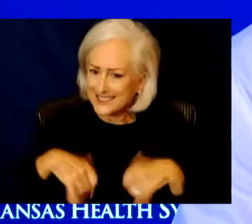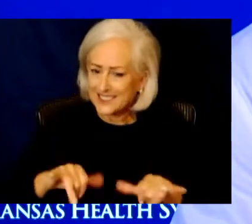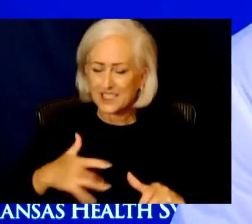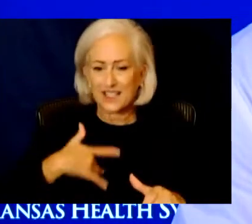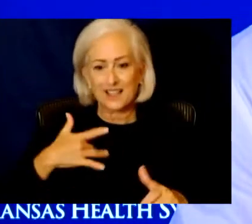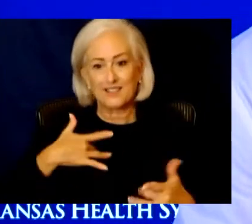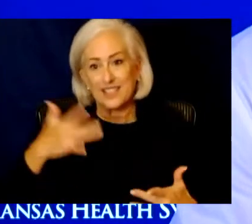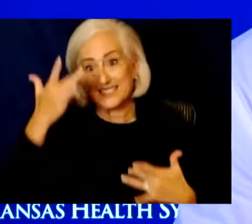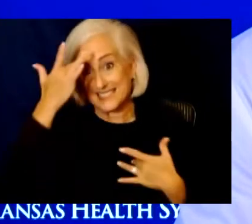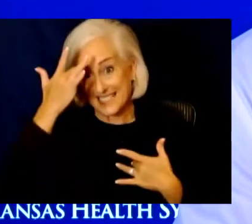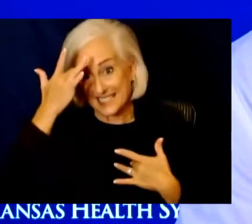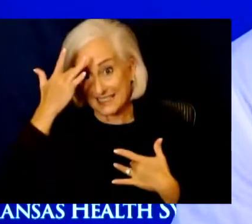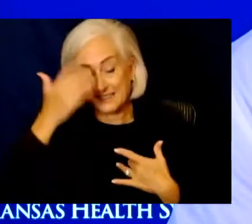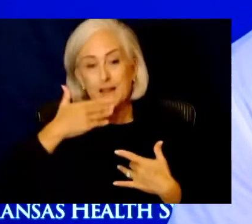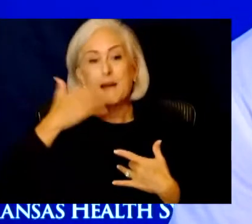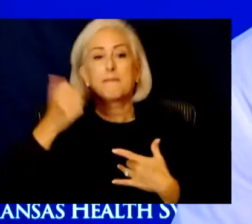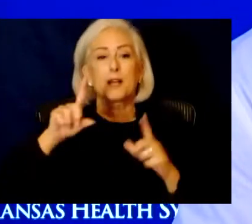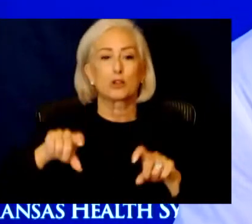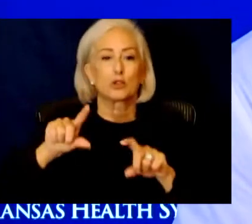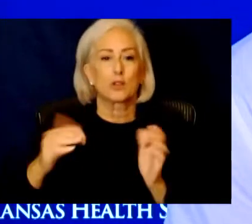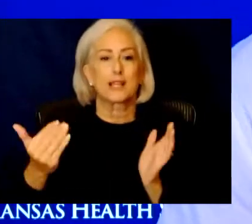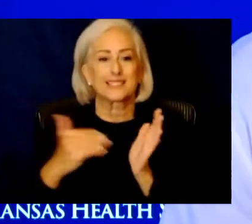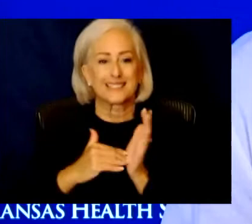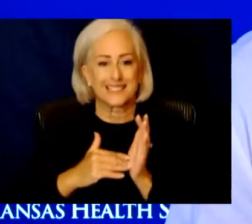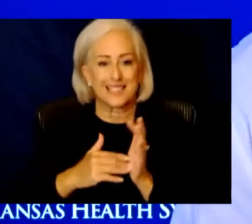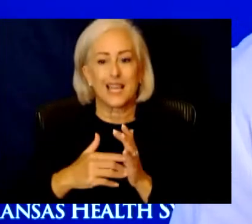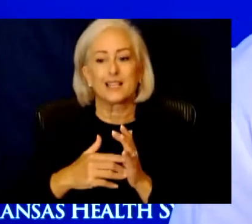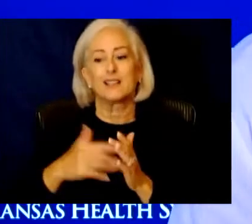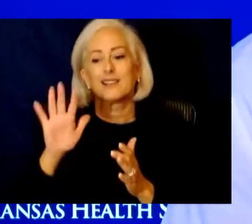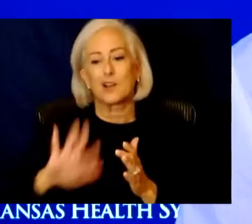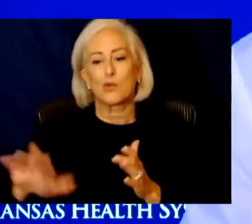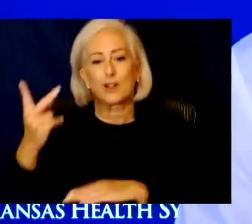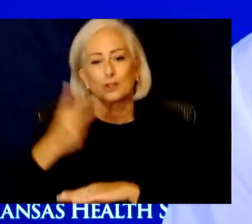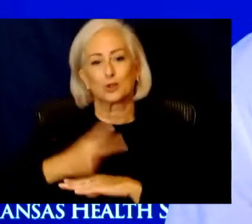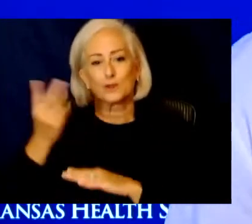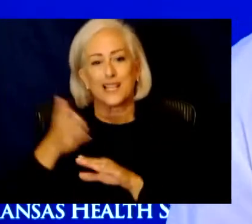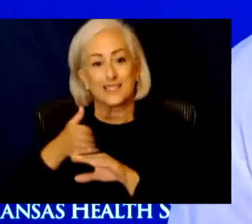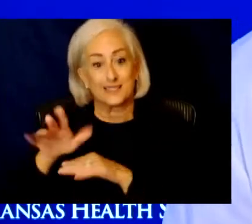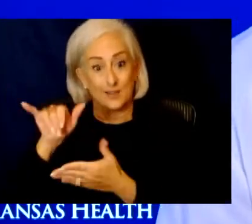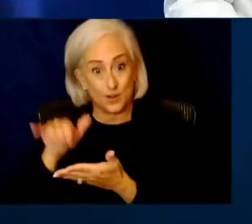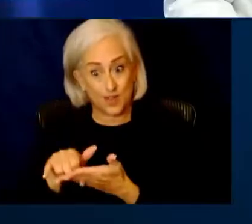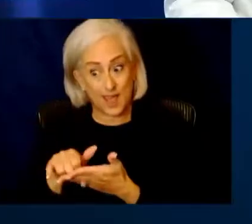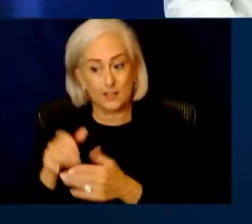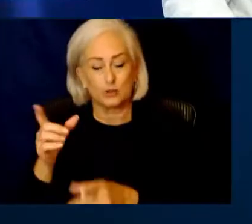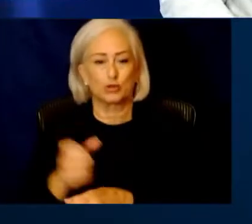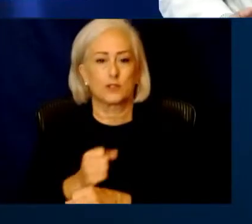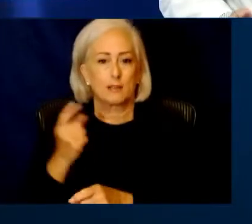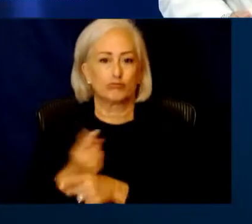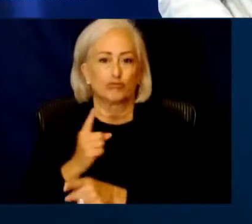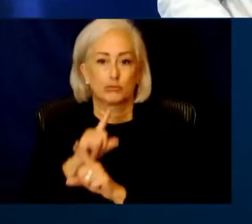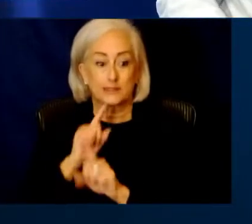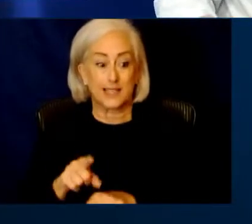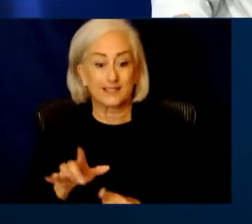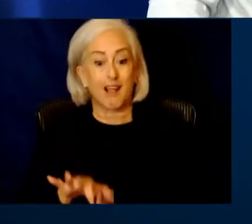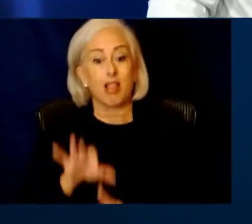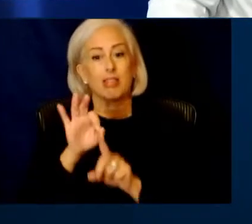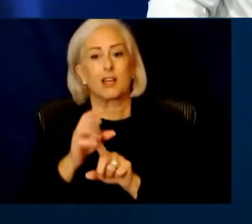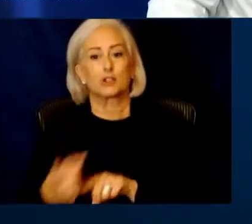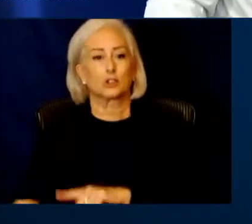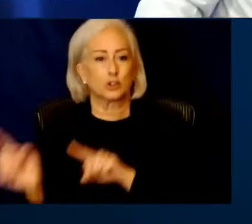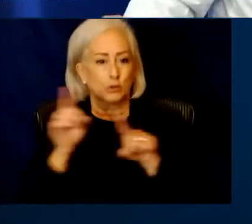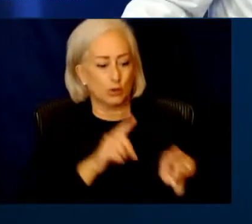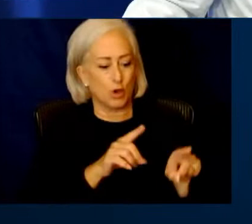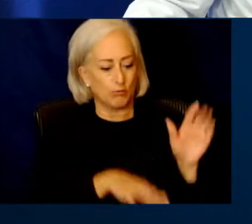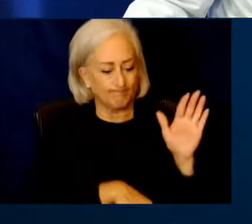days after that subsequently to really finally get an answer, unless you're going to go for a PCR test. So most U.S.